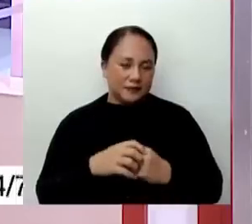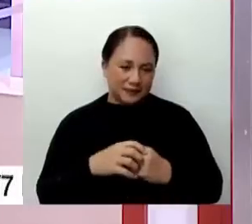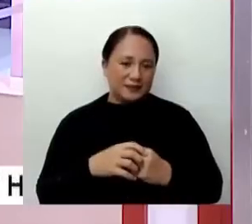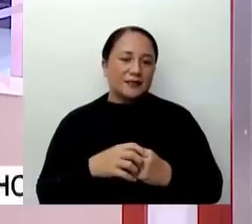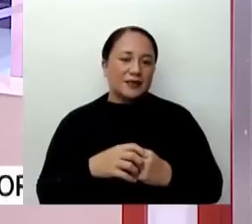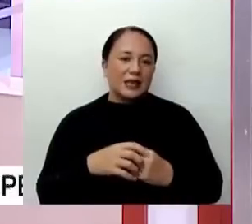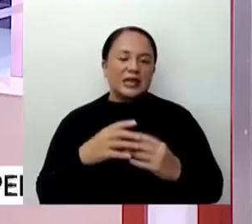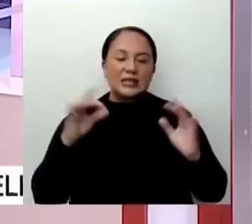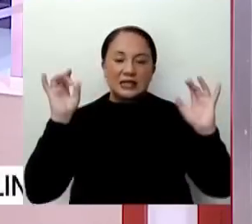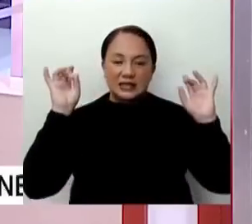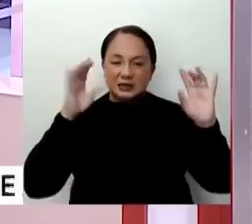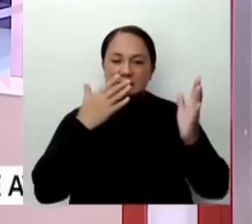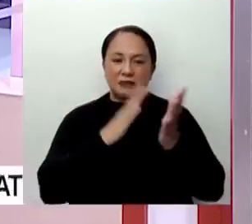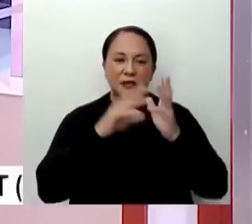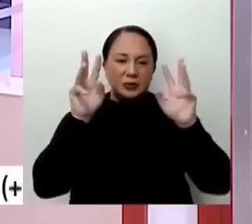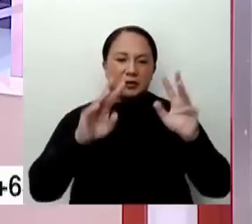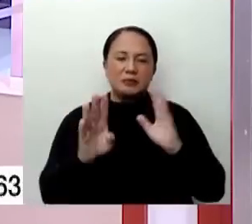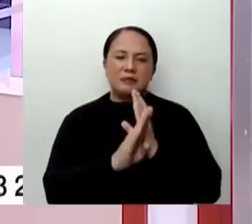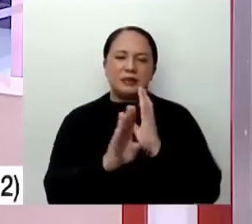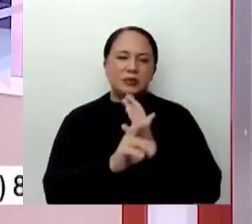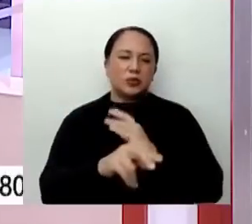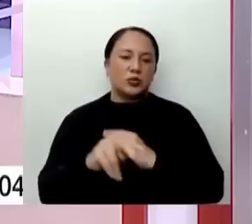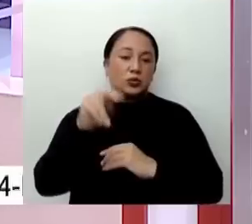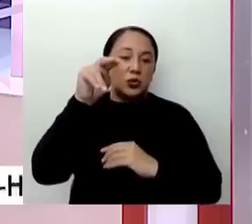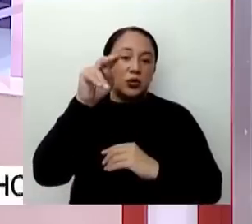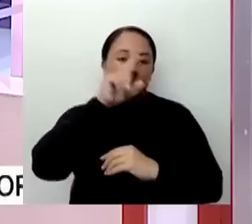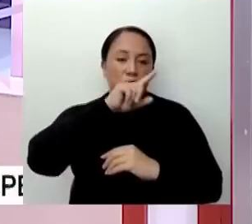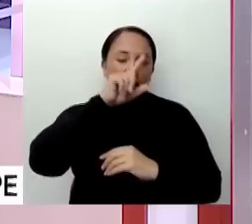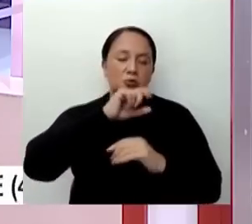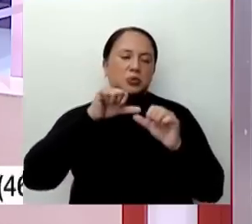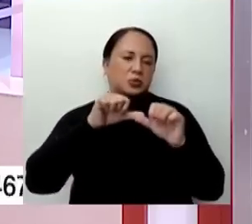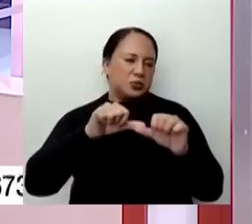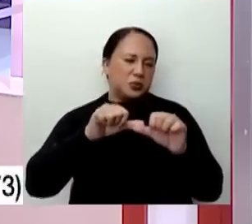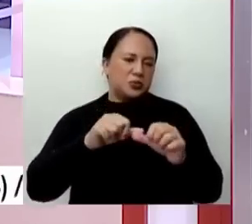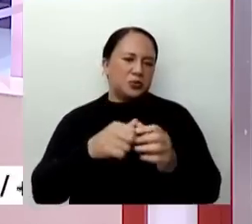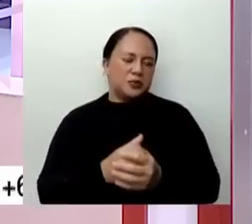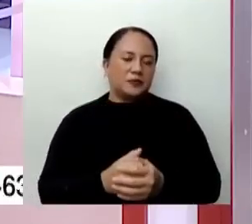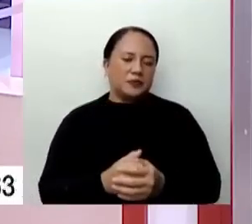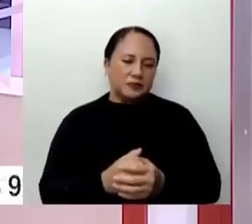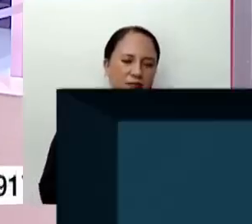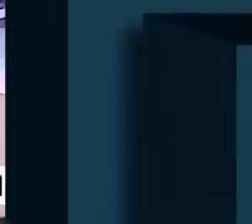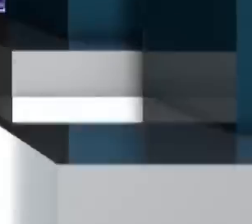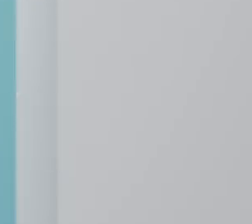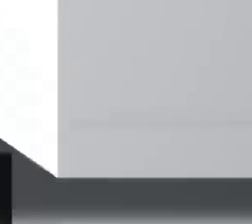bad weather, bus trips going to northern Luzon continue. More from Nico Bagsik.